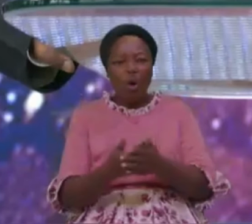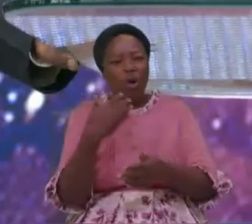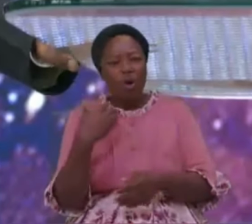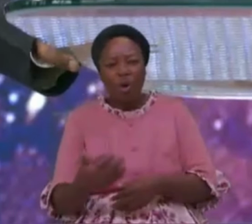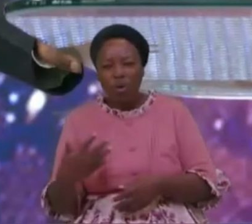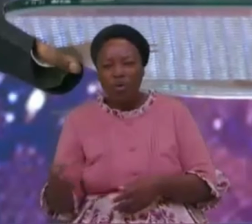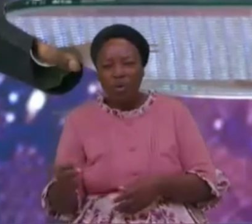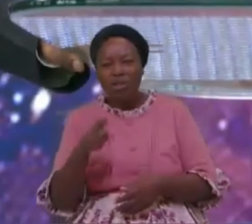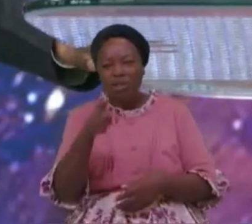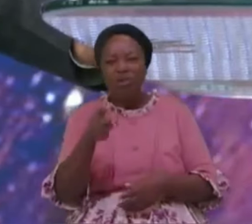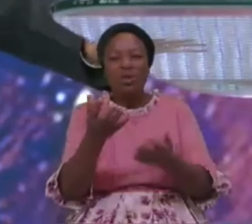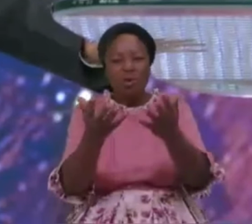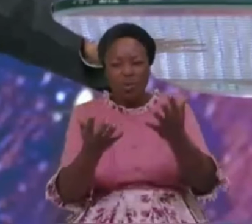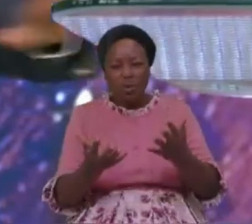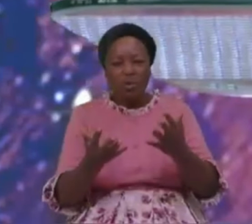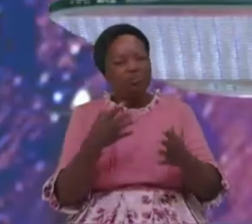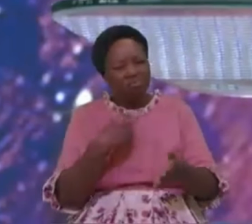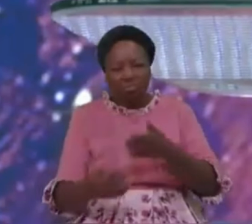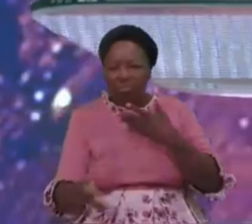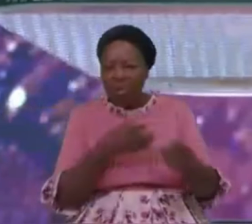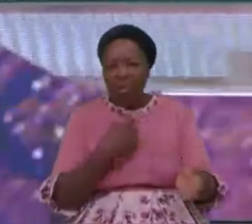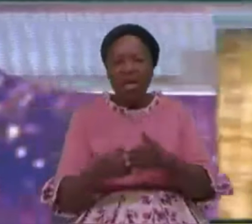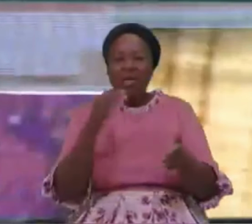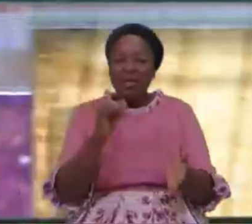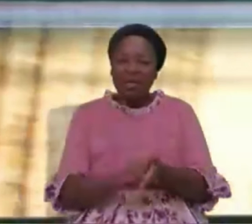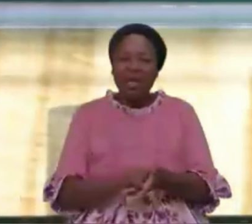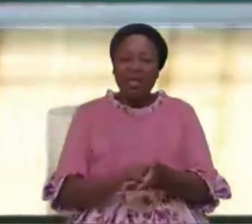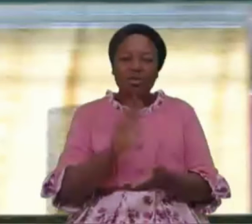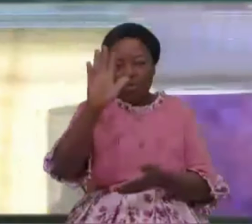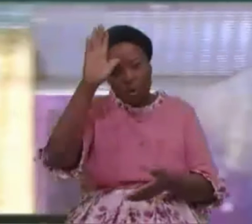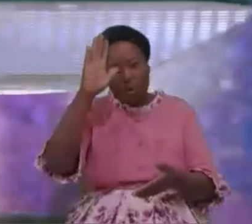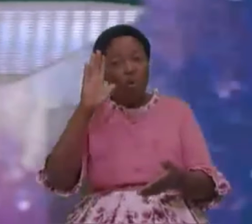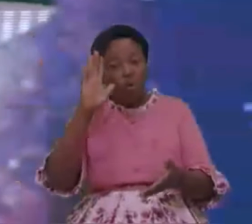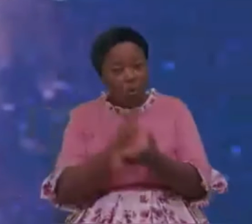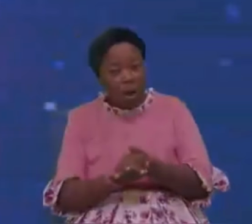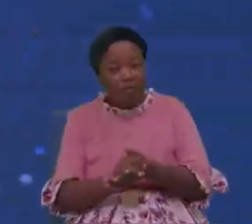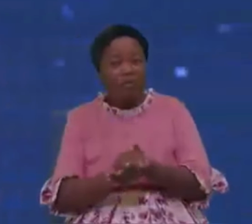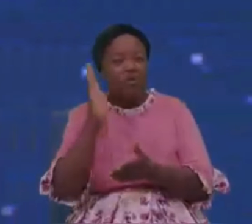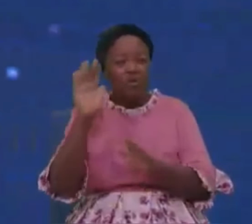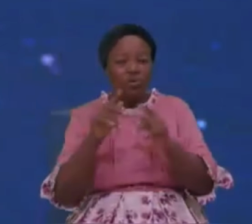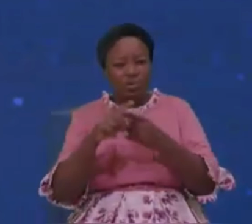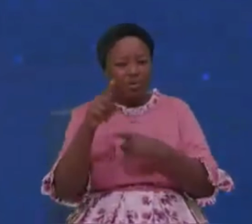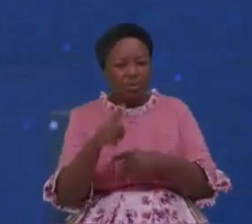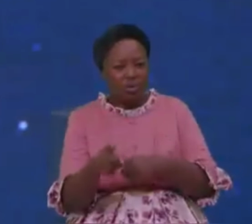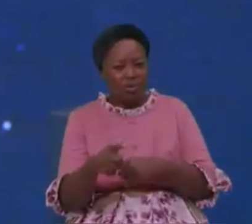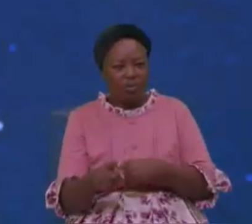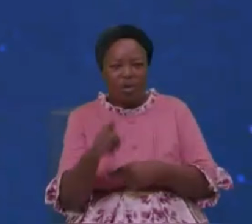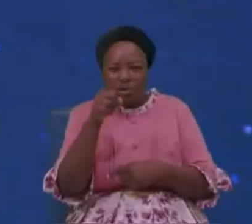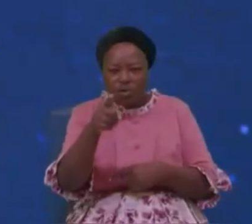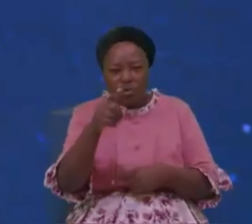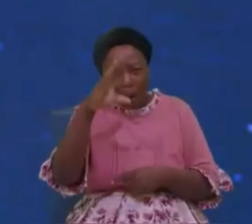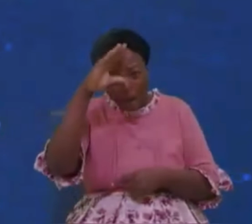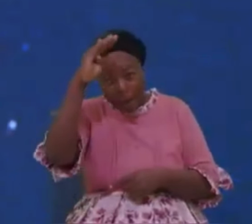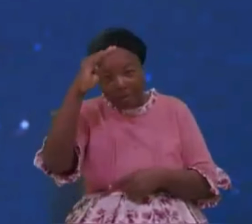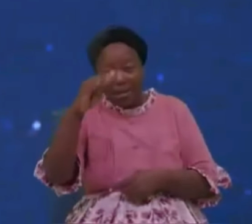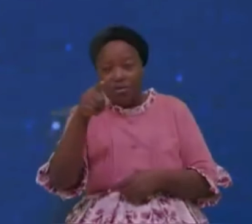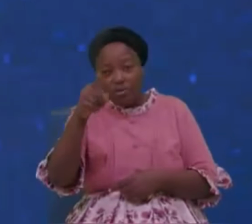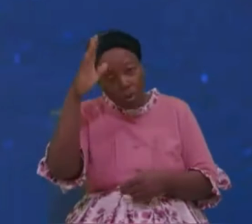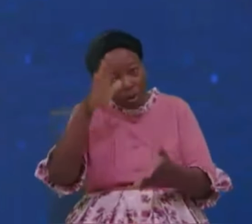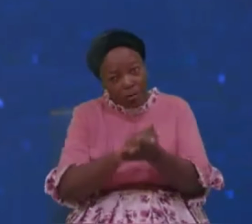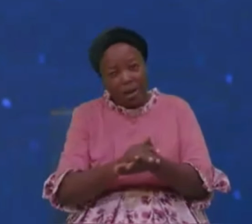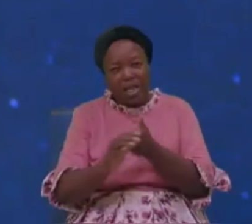All things ye would whatsoever that your wife should do to you. You man, if you were